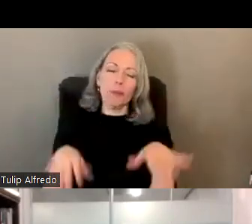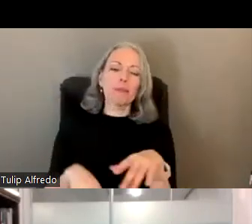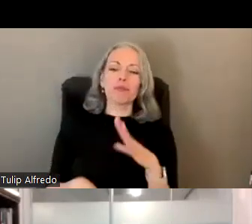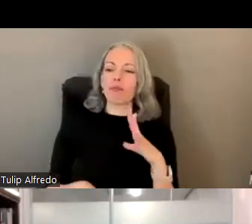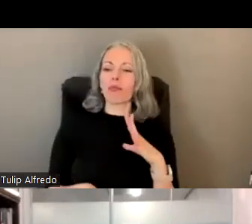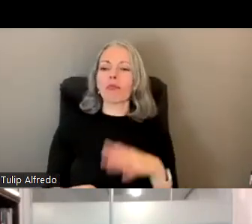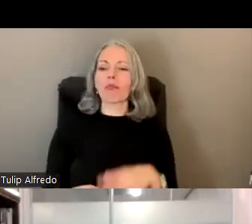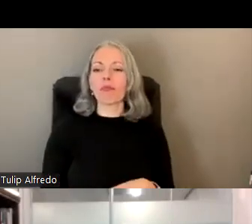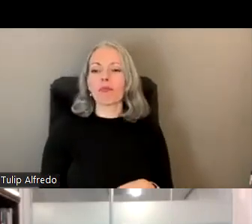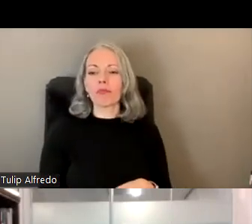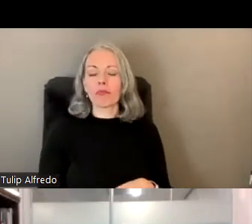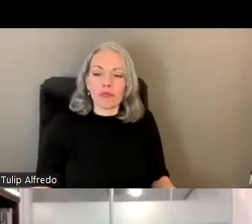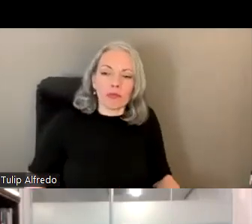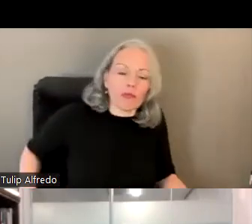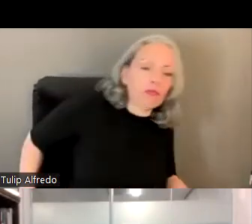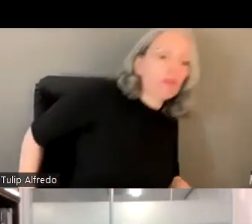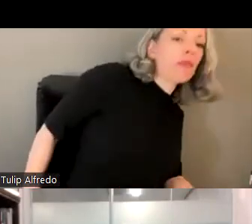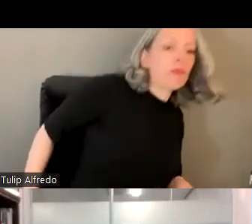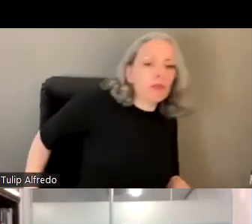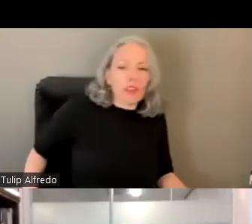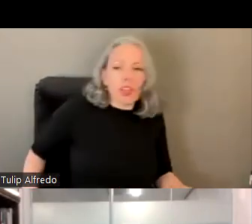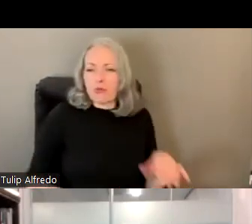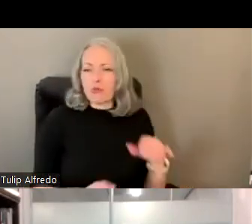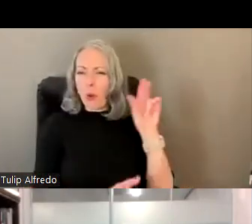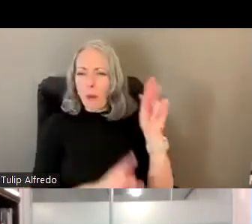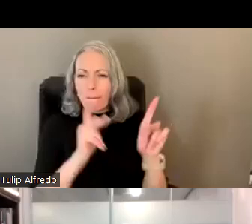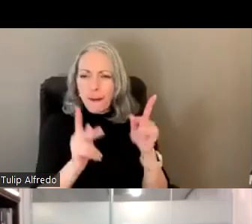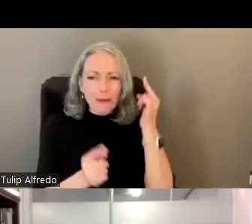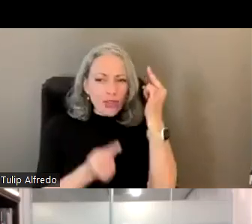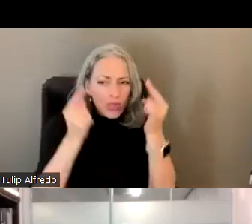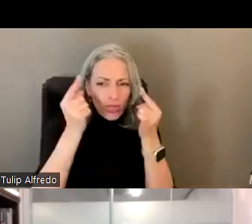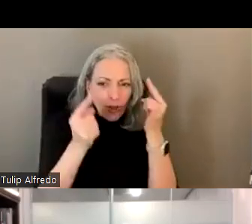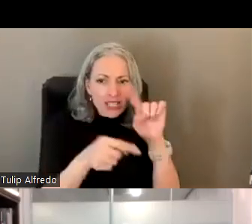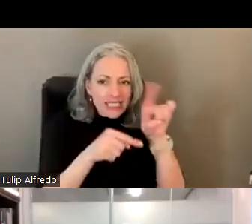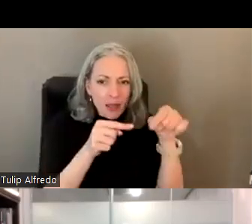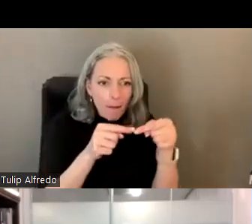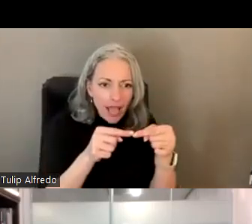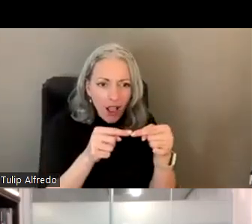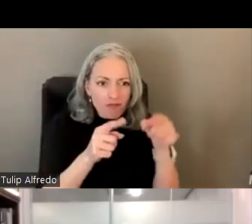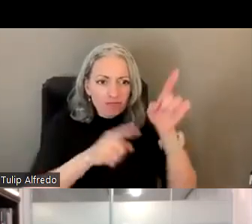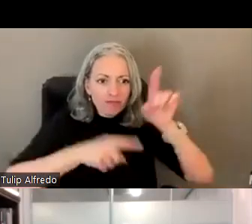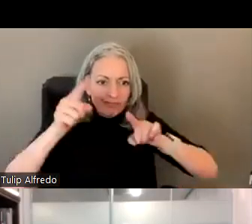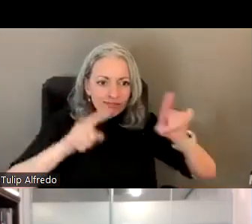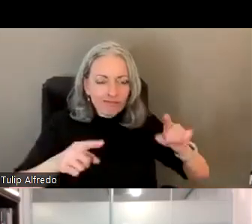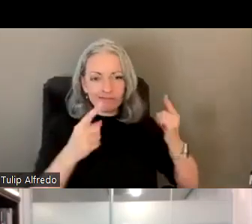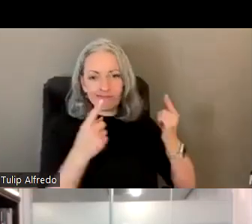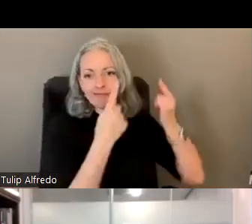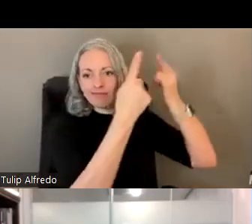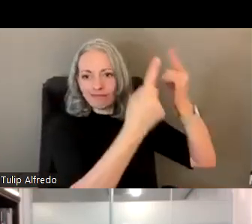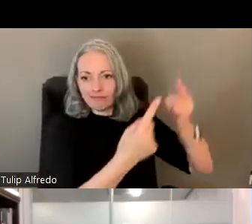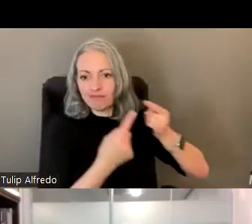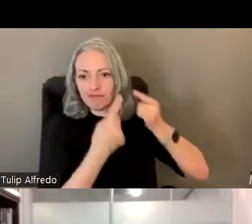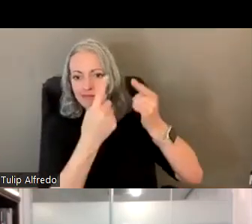Okay, so what are people's thoughts about the various initiatives